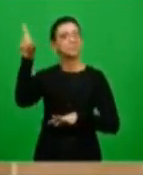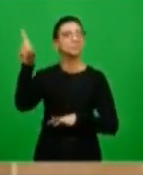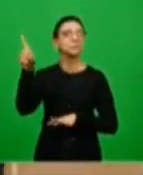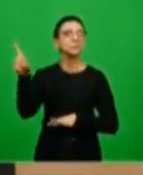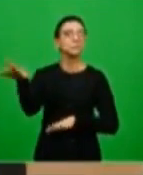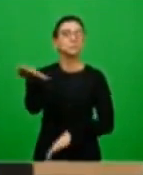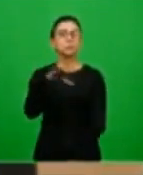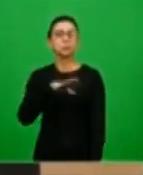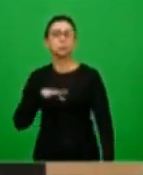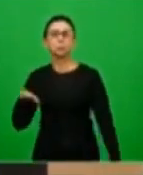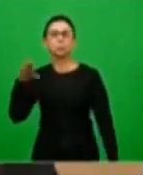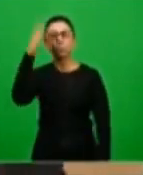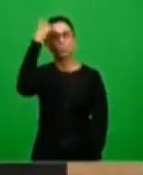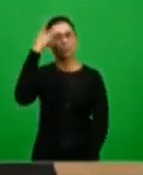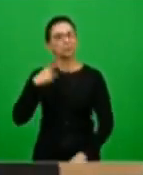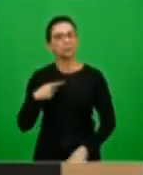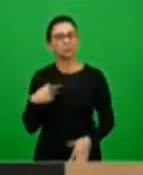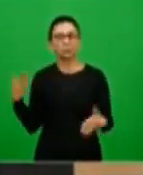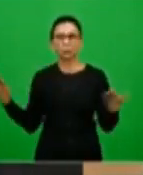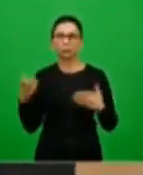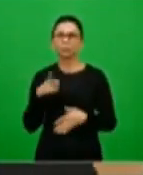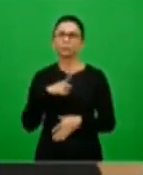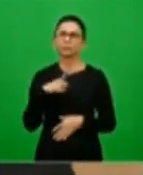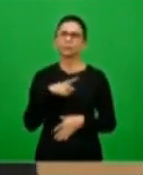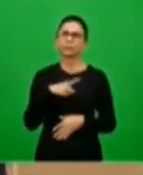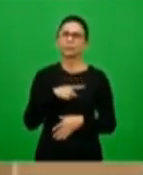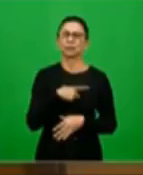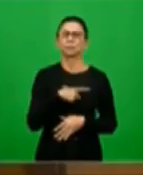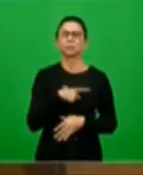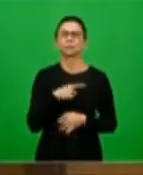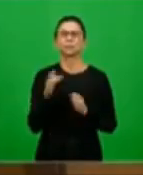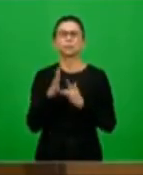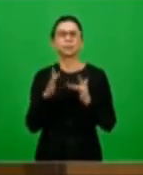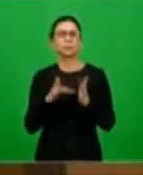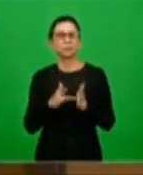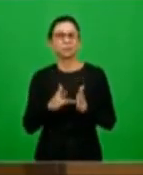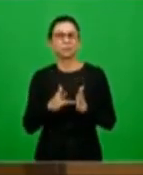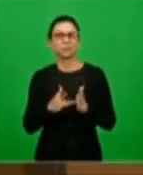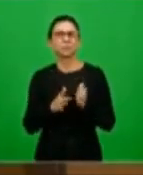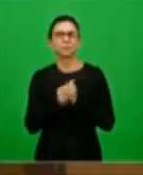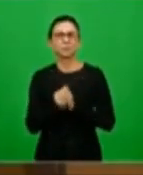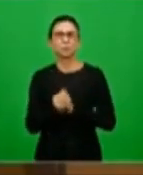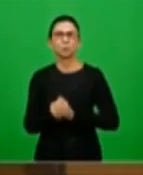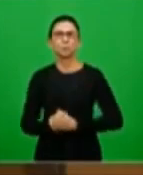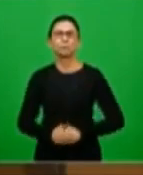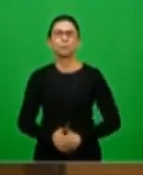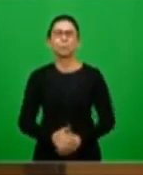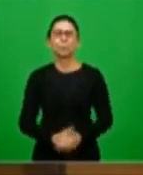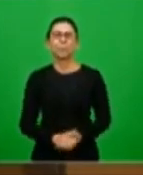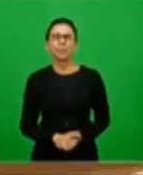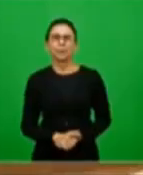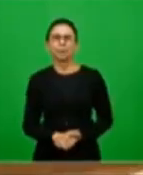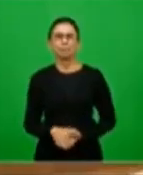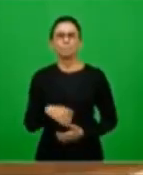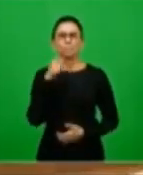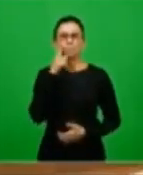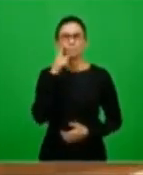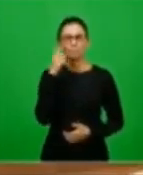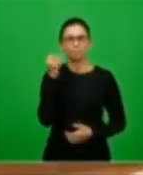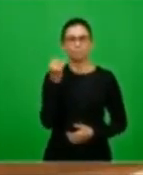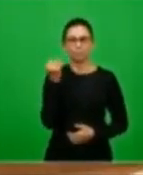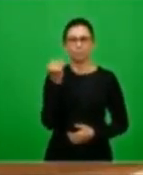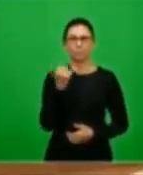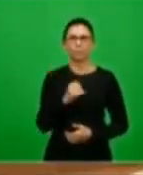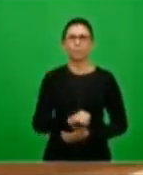blessing of God for man? And today, we have this mediator. Blessed be the Lord. And now, I want